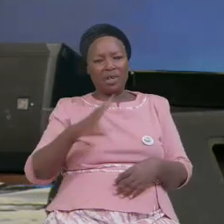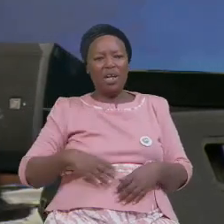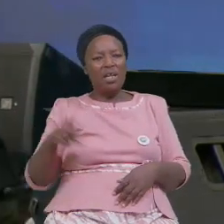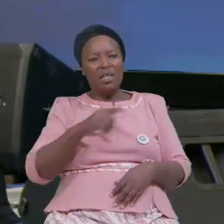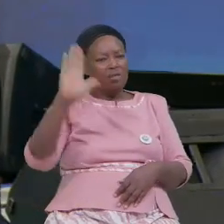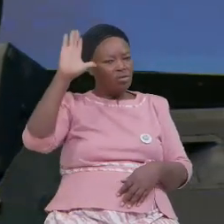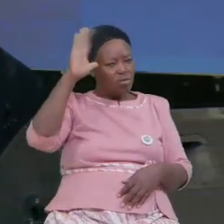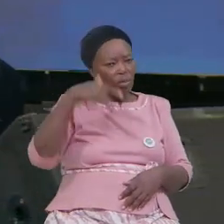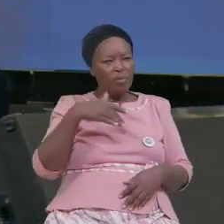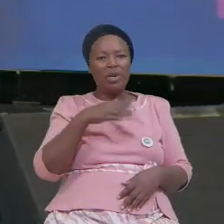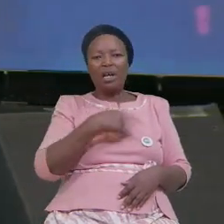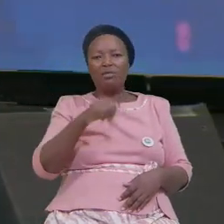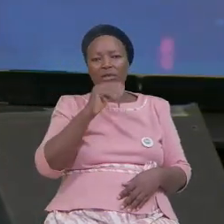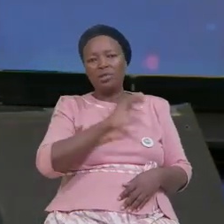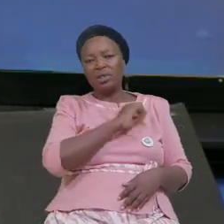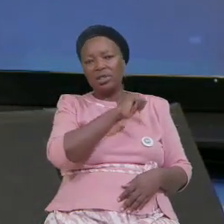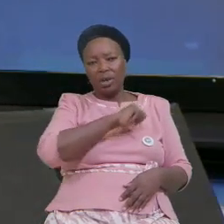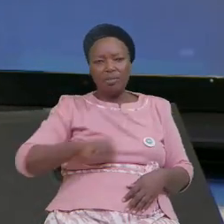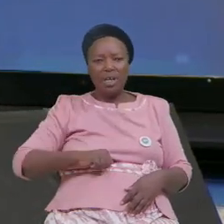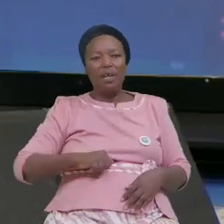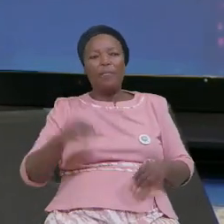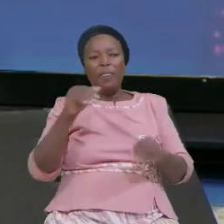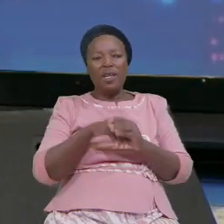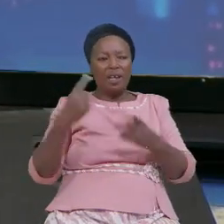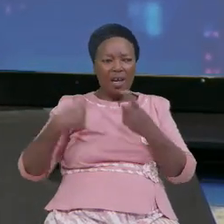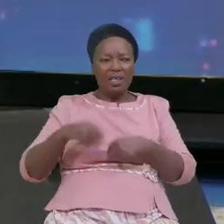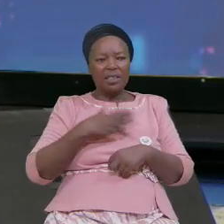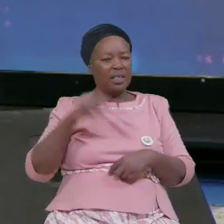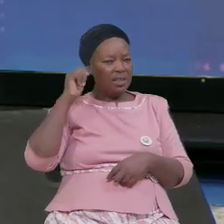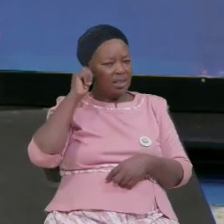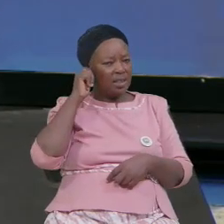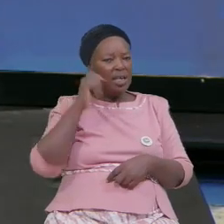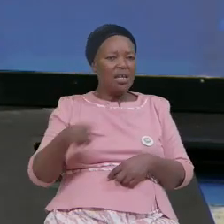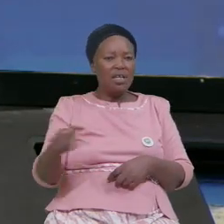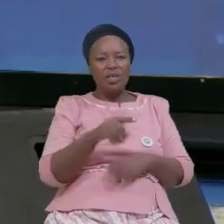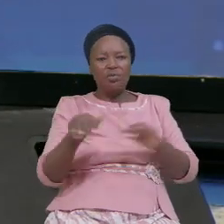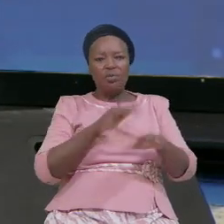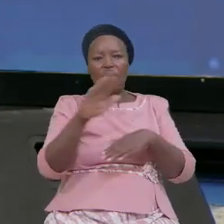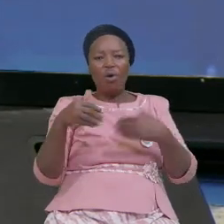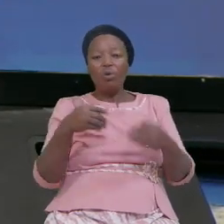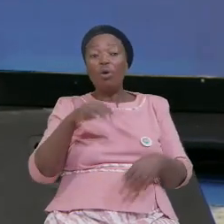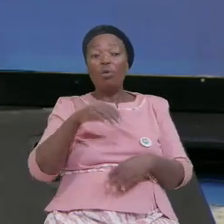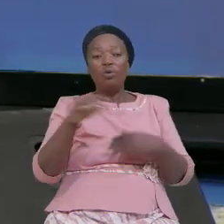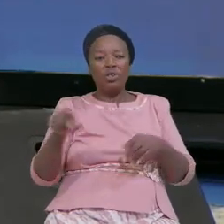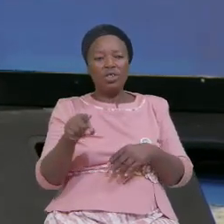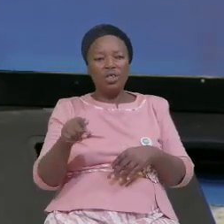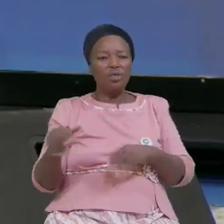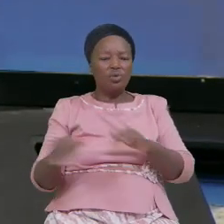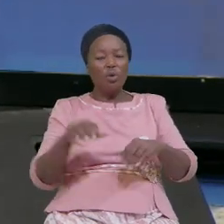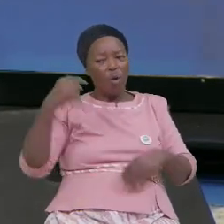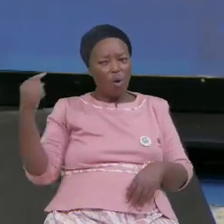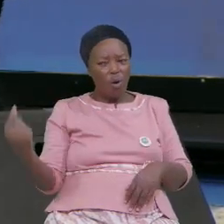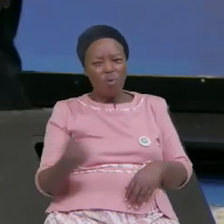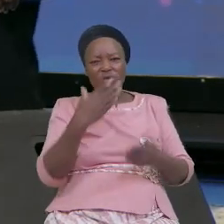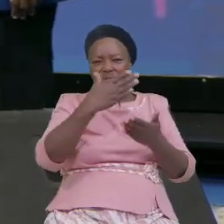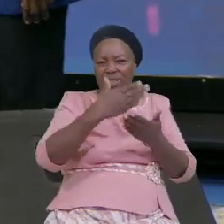and uncircumcised in heart and ears, ye do always resist the Holy